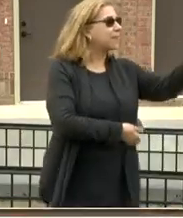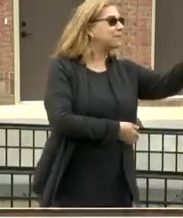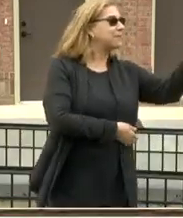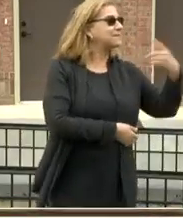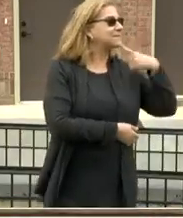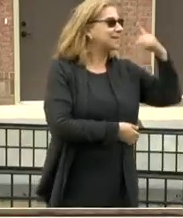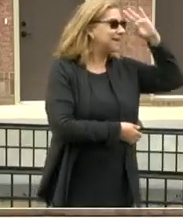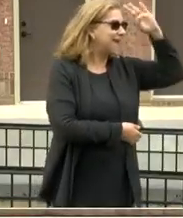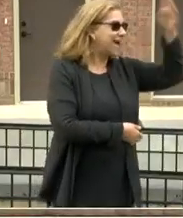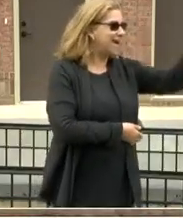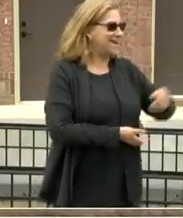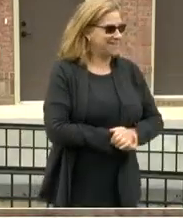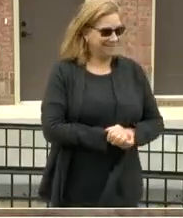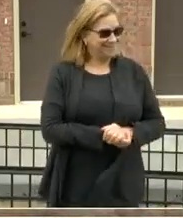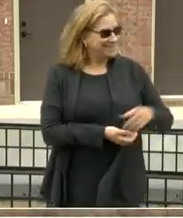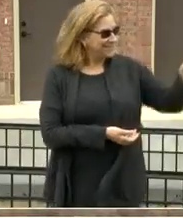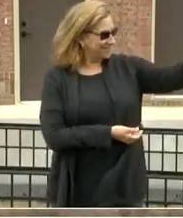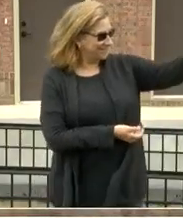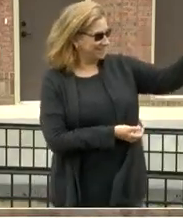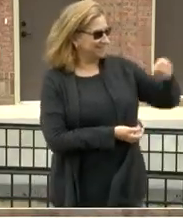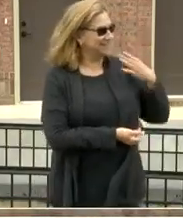Stephanie.